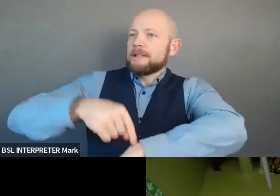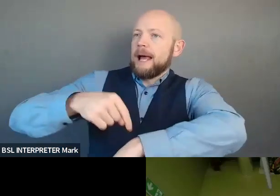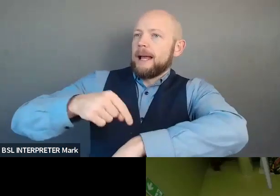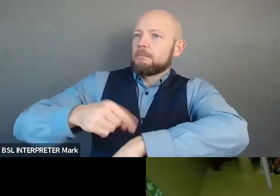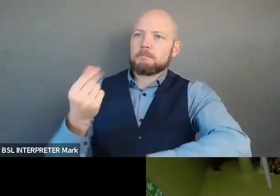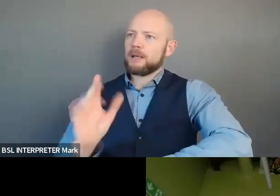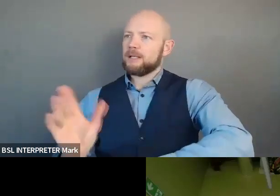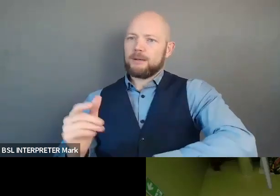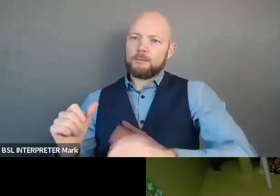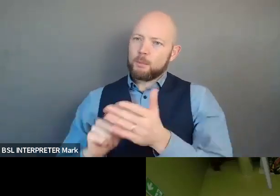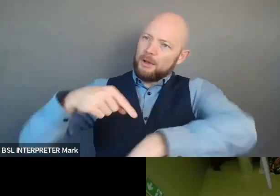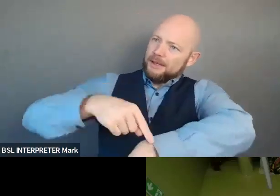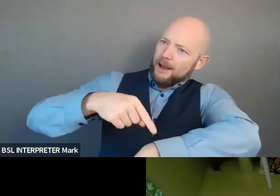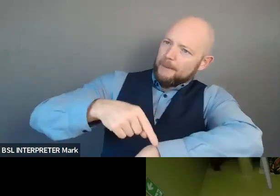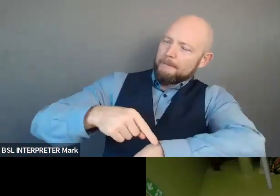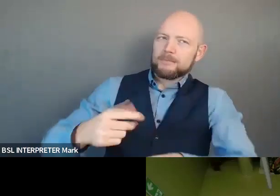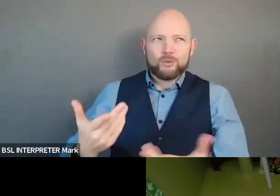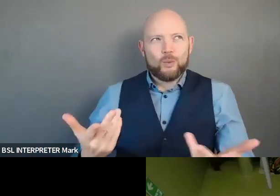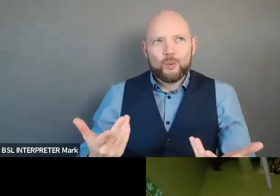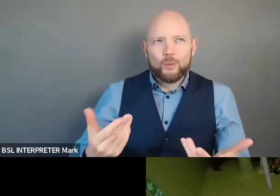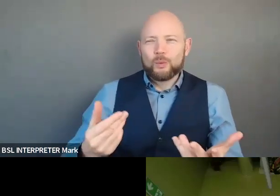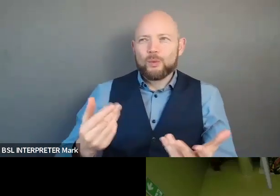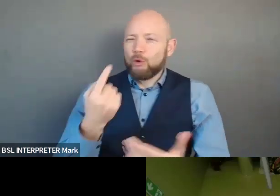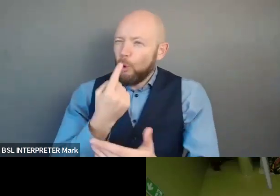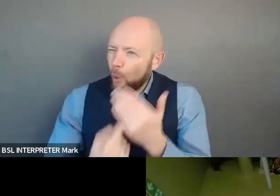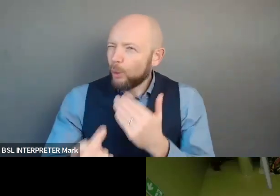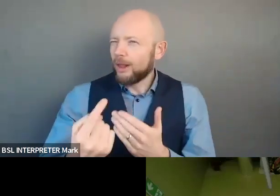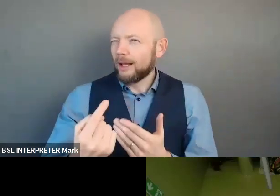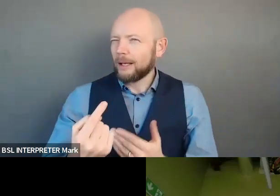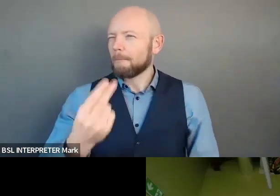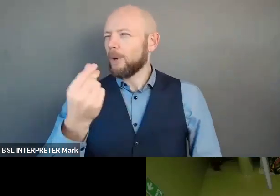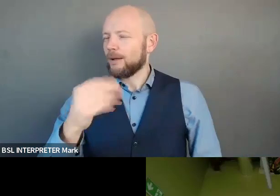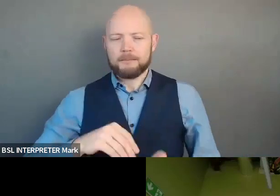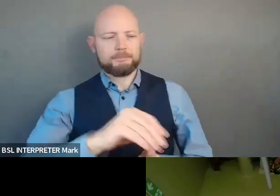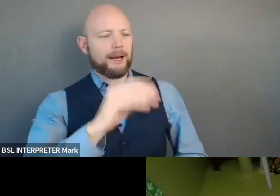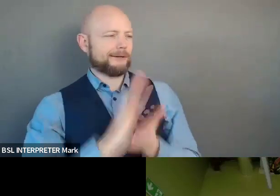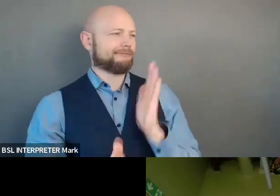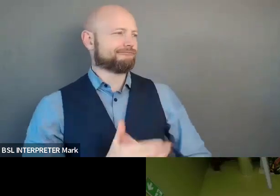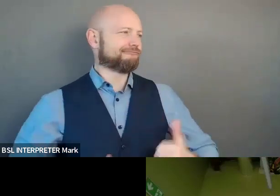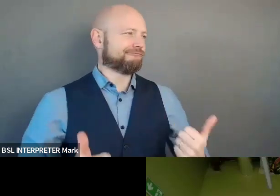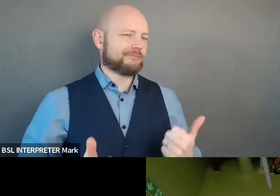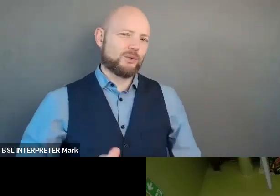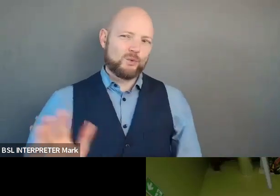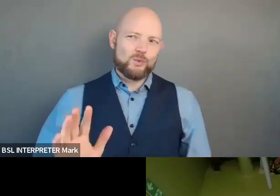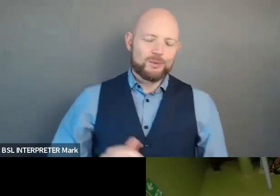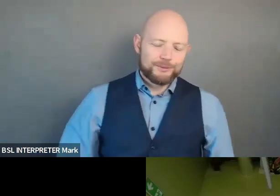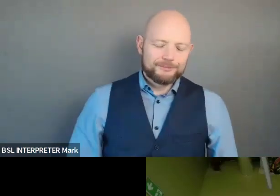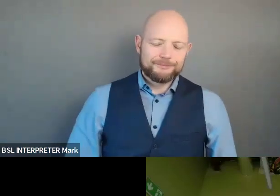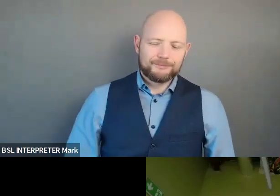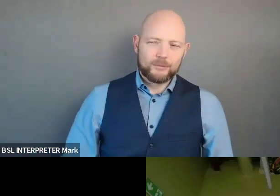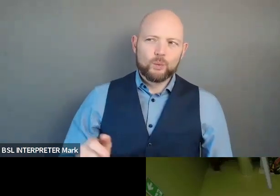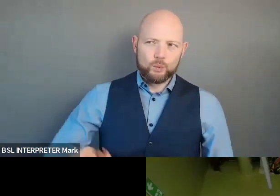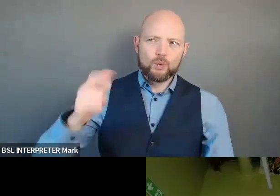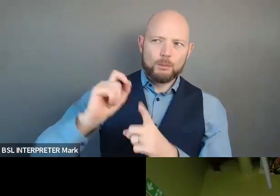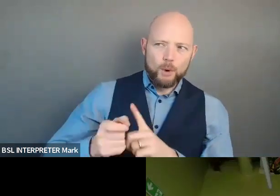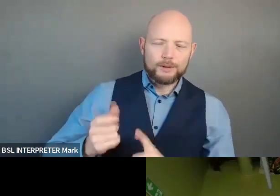to face. So your point about recognition, I think, is a much more significant one. And I think that for